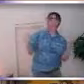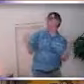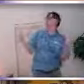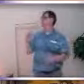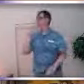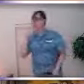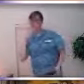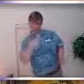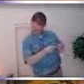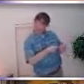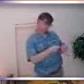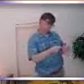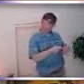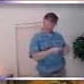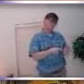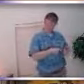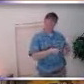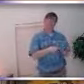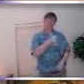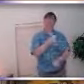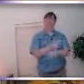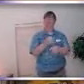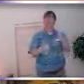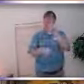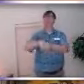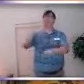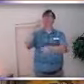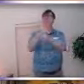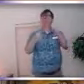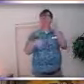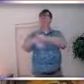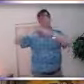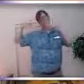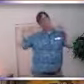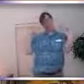is engineered chaos